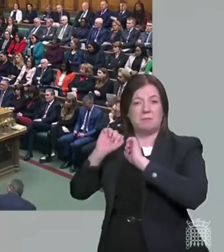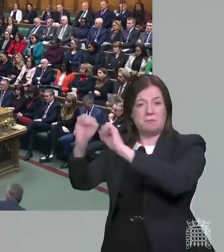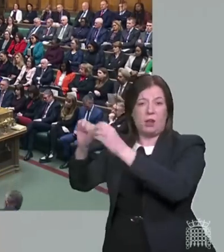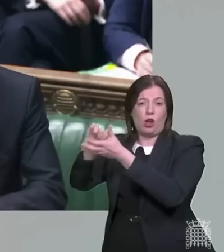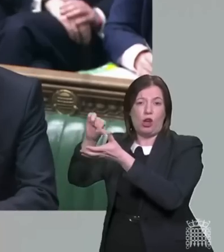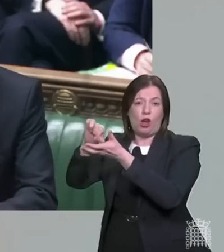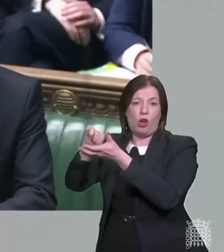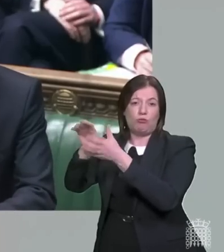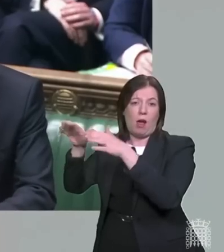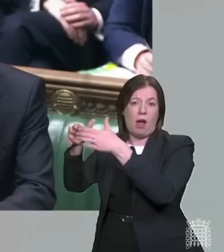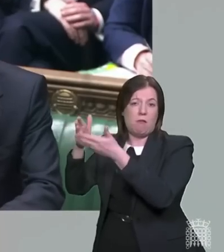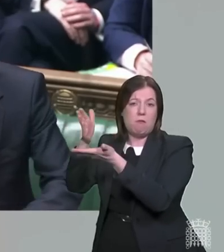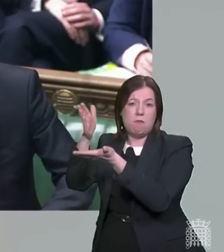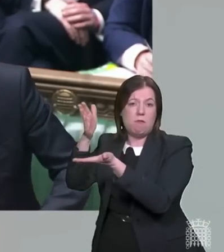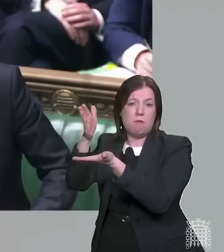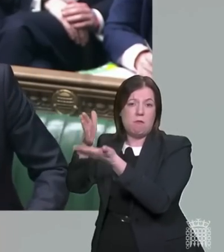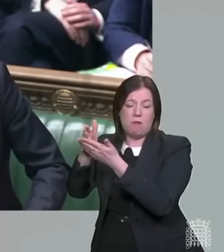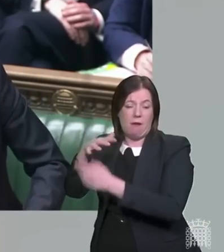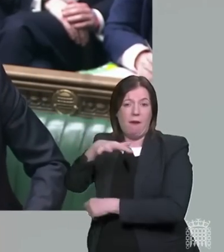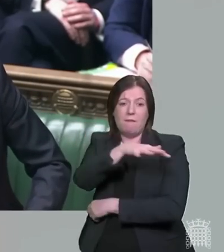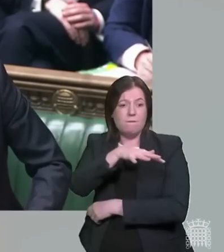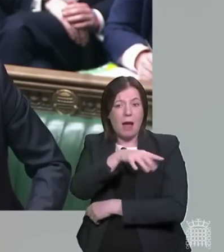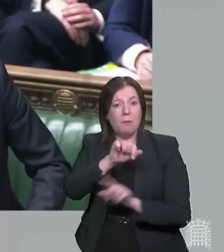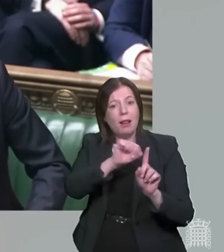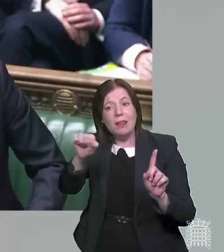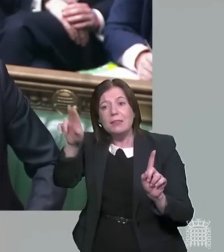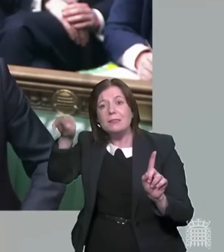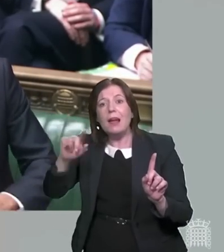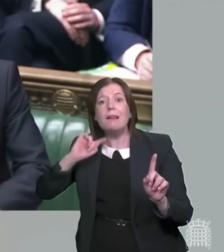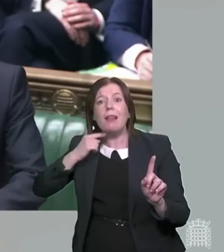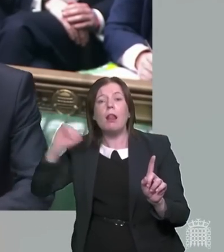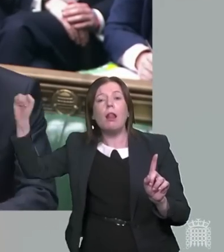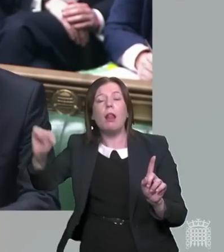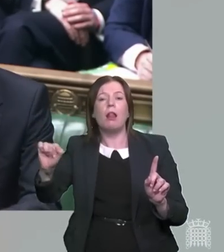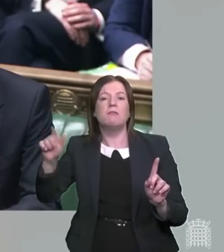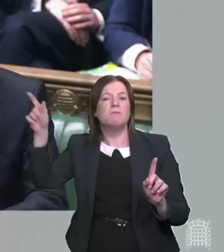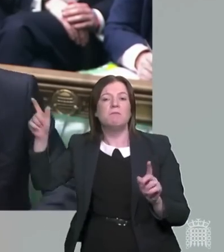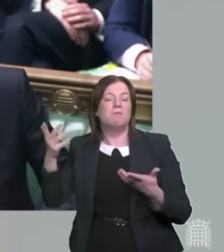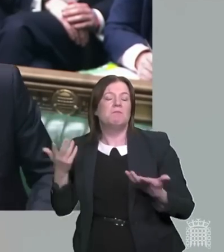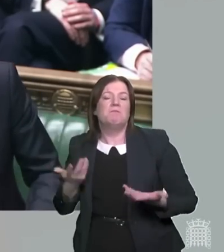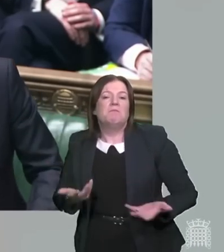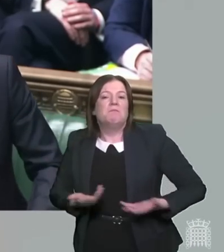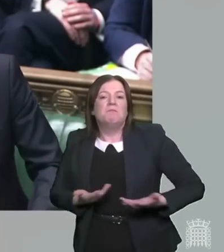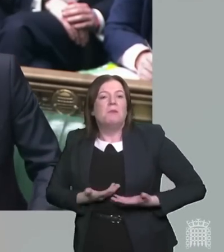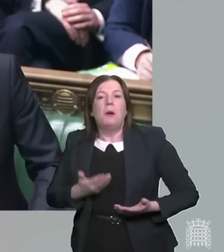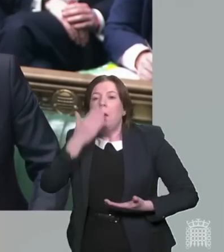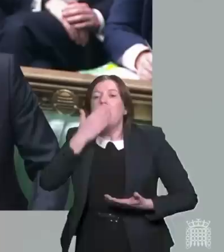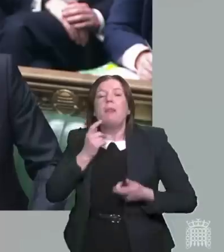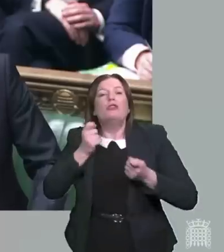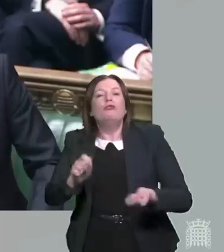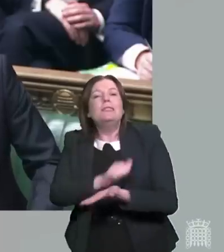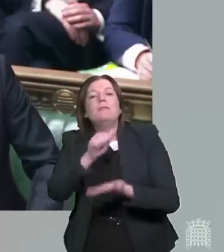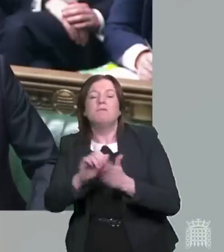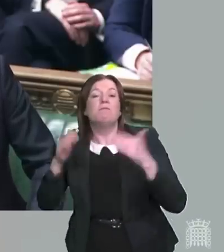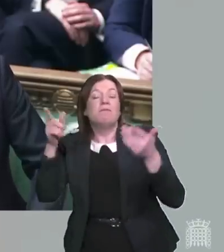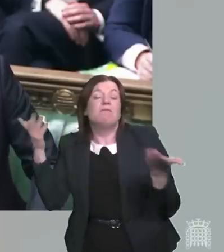is prolonging the suffering of the family, and it is sadly typical of their disregard for basic human dignity. I've